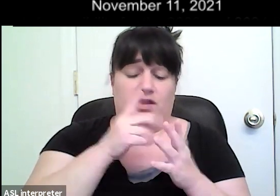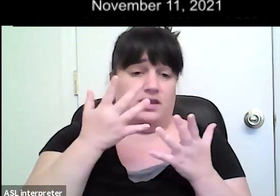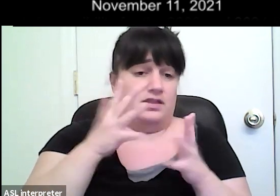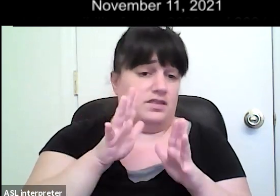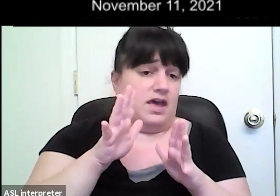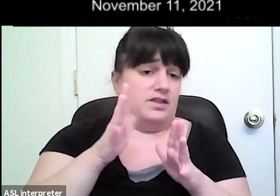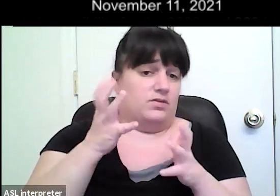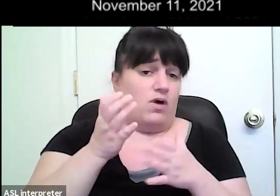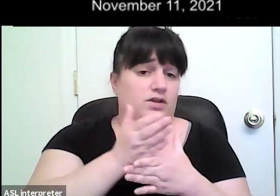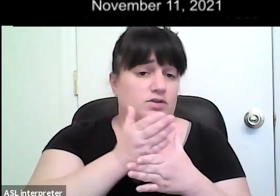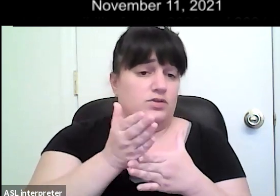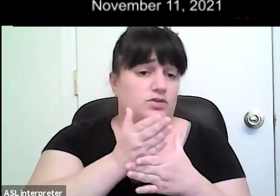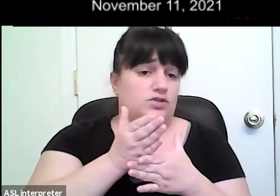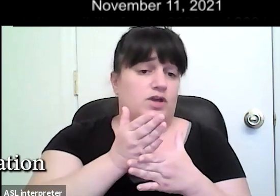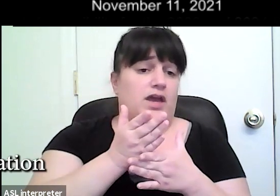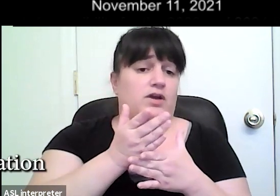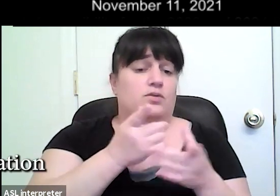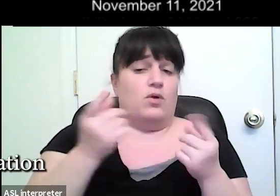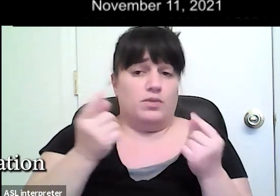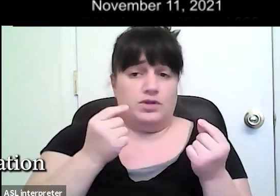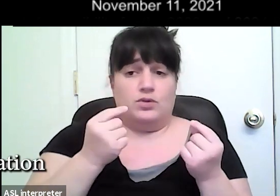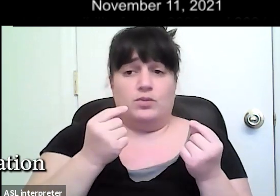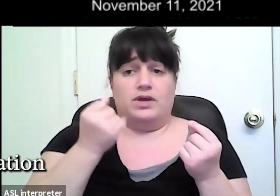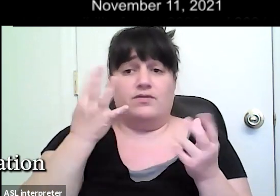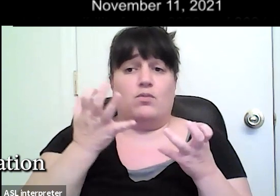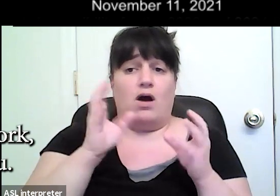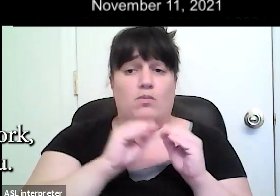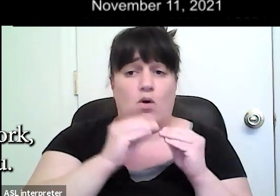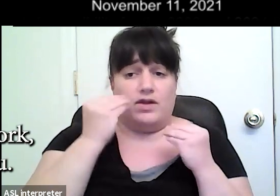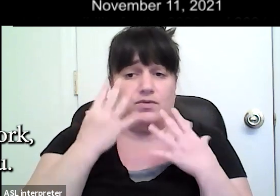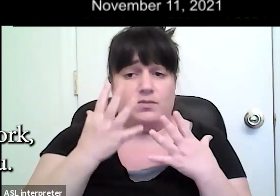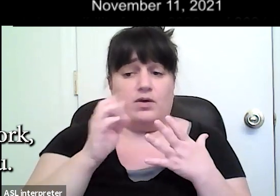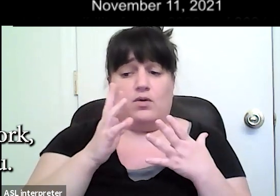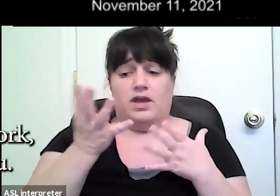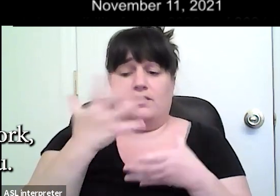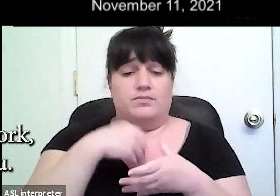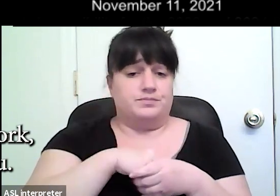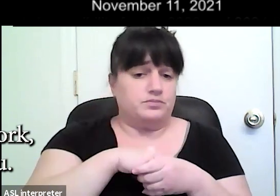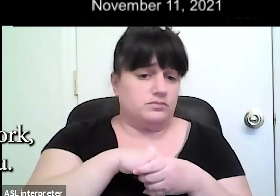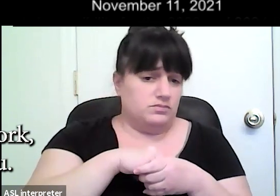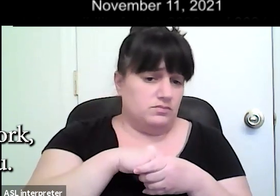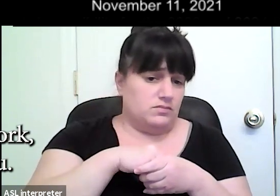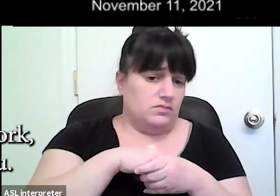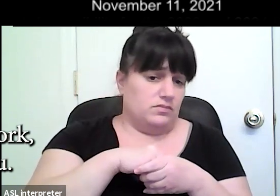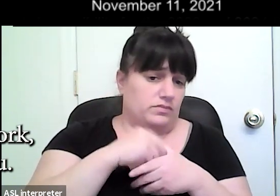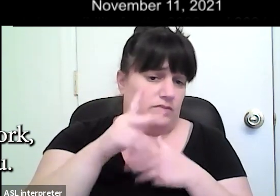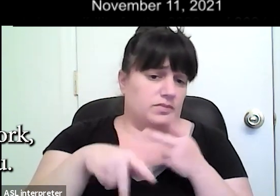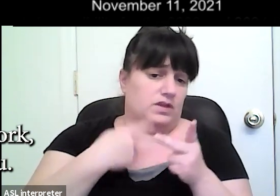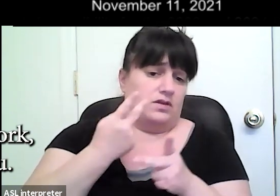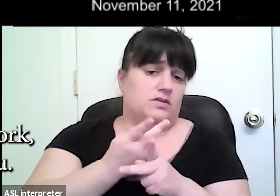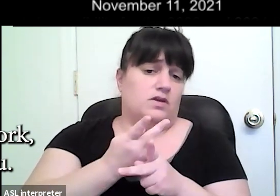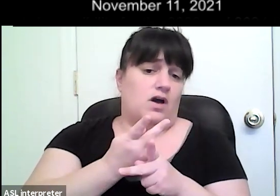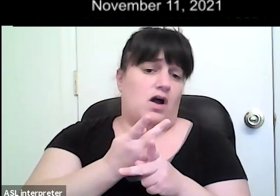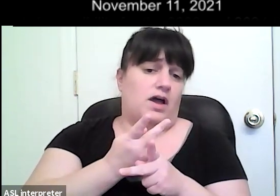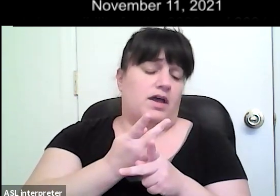just wanted to share kind of, this is what we're doing. I would love, if you want more information or if you're engaged in this type of work, we would love to